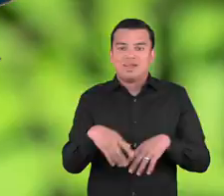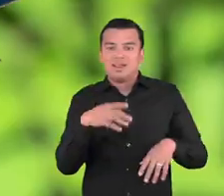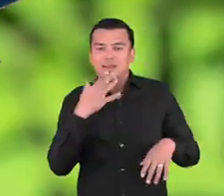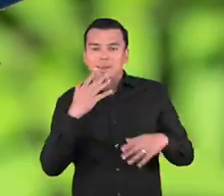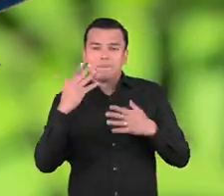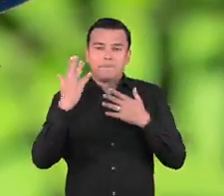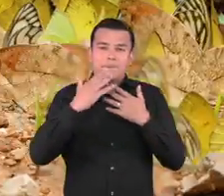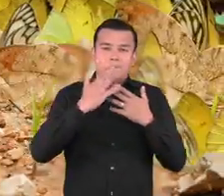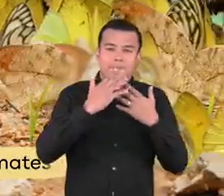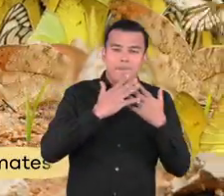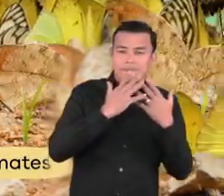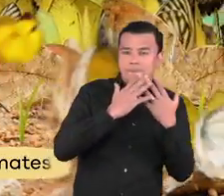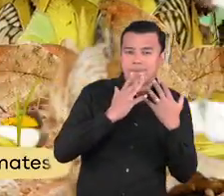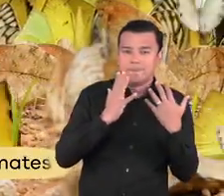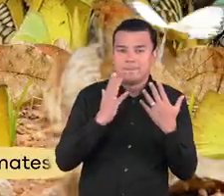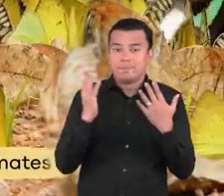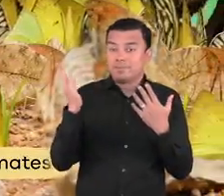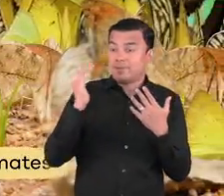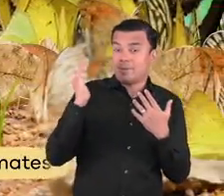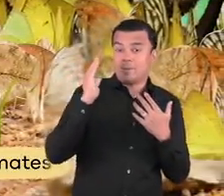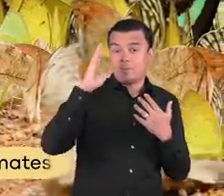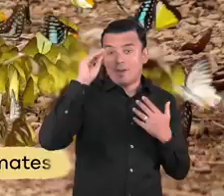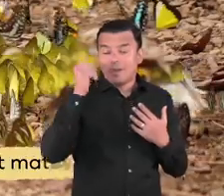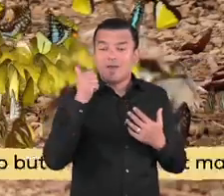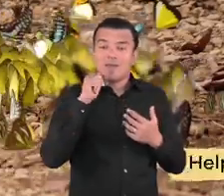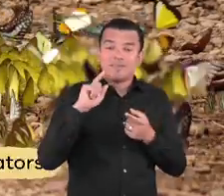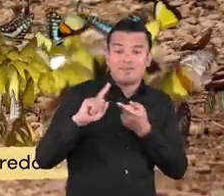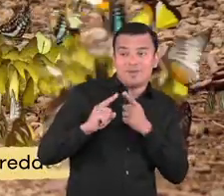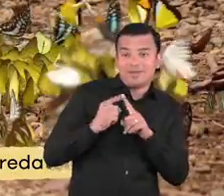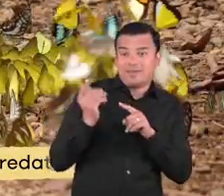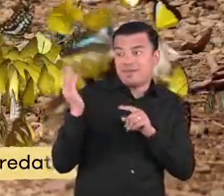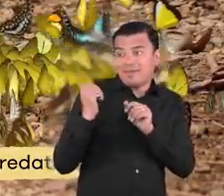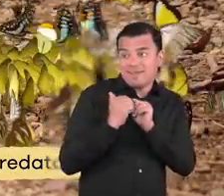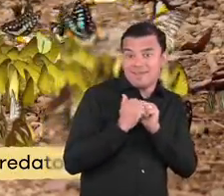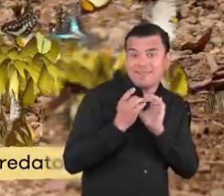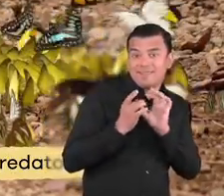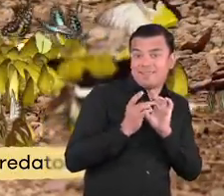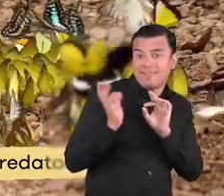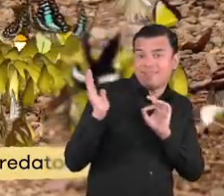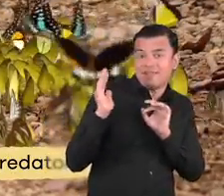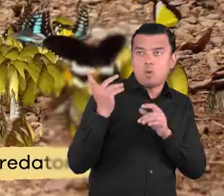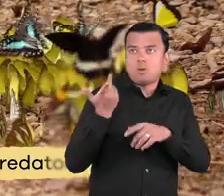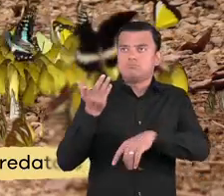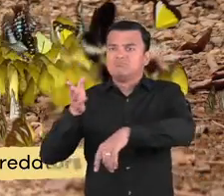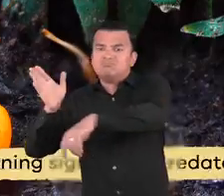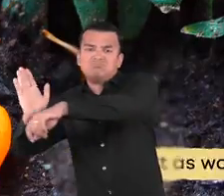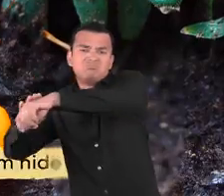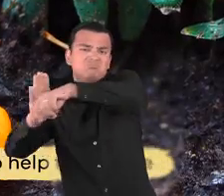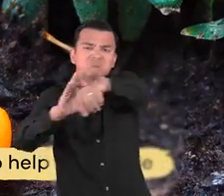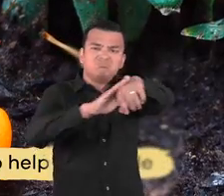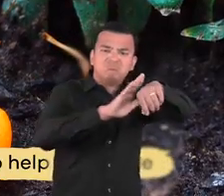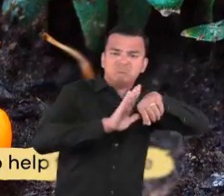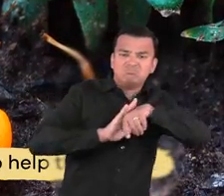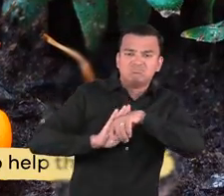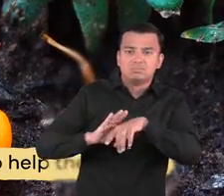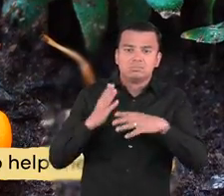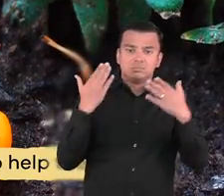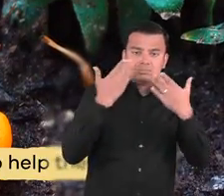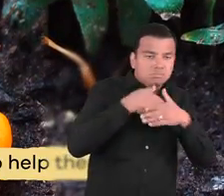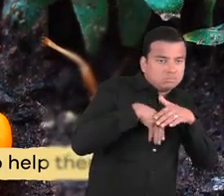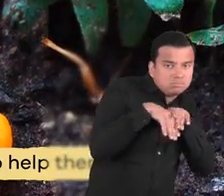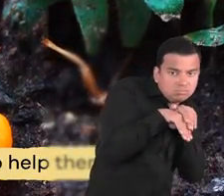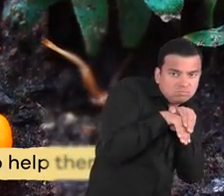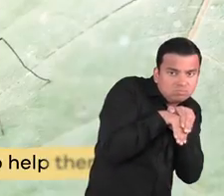Butterfly colors help butterflies attract mates, act as a warning signal for predators, and can provide a